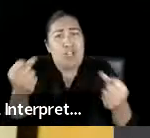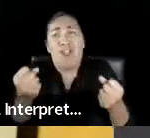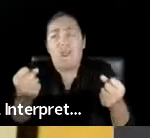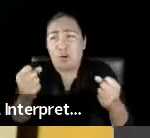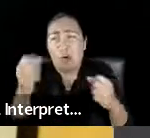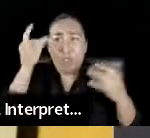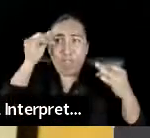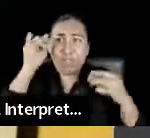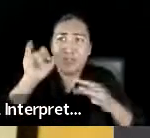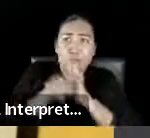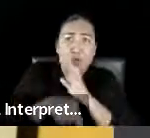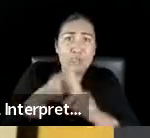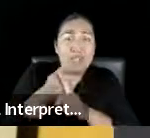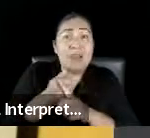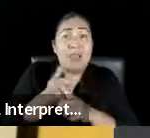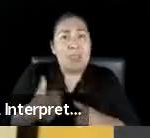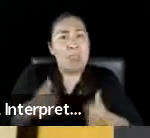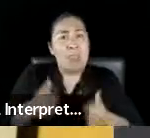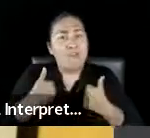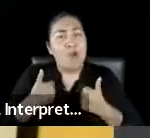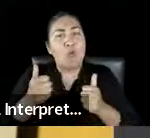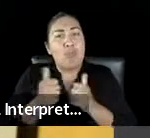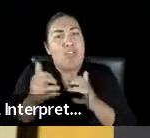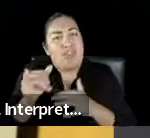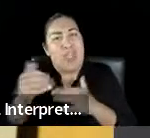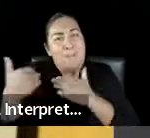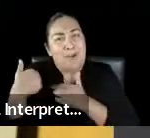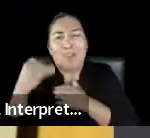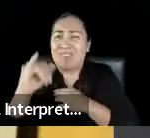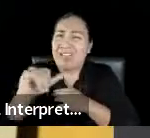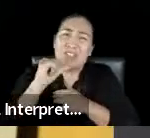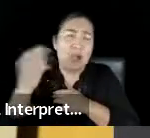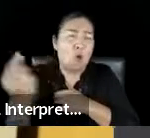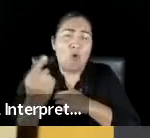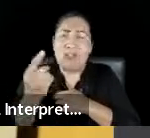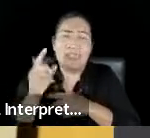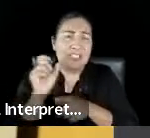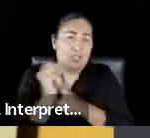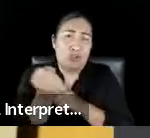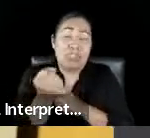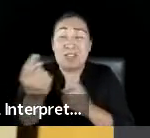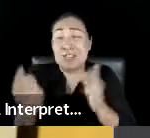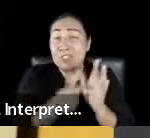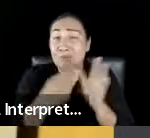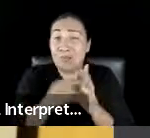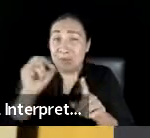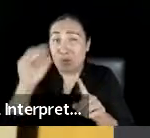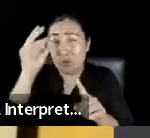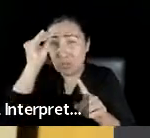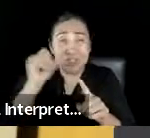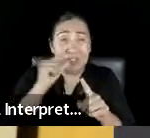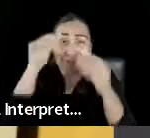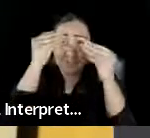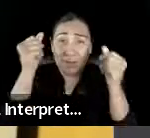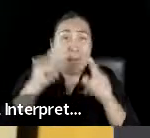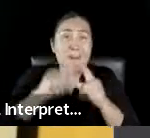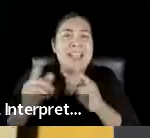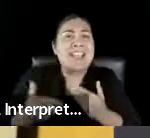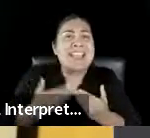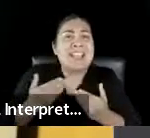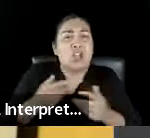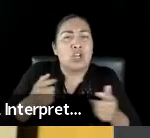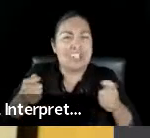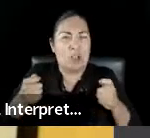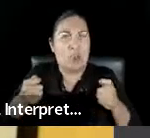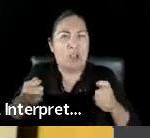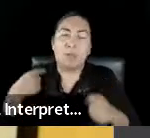that burden, this isn't always the case. And sometimes those thoughts never really go away. But it can get easier to deal with them. And we wanted to